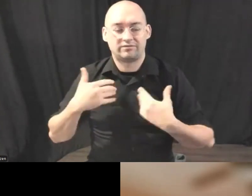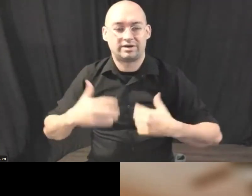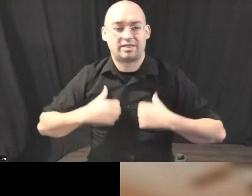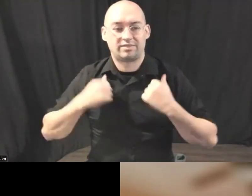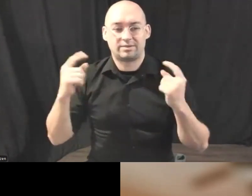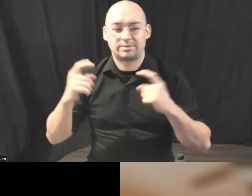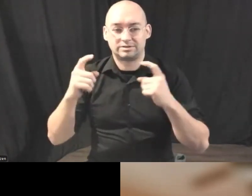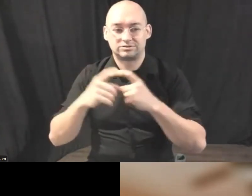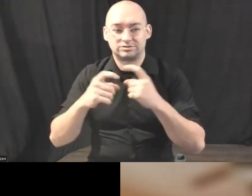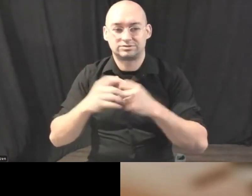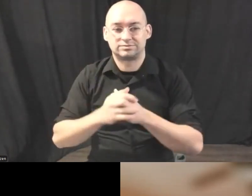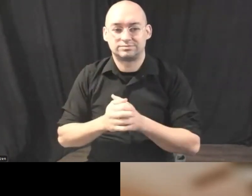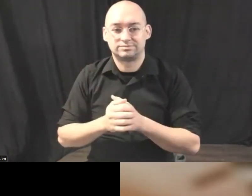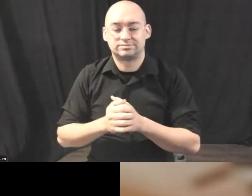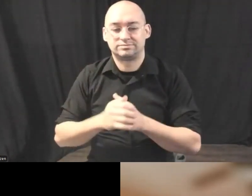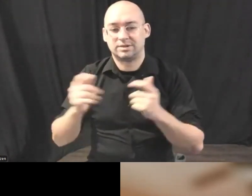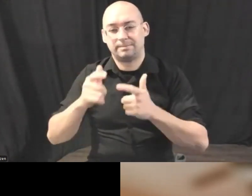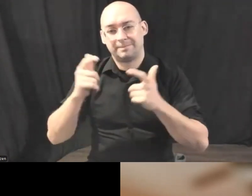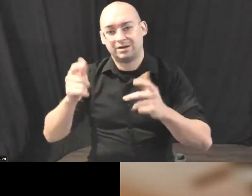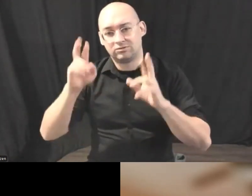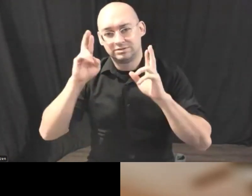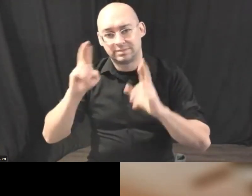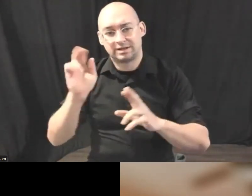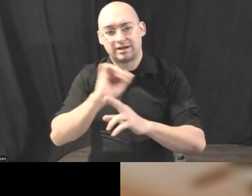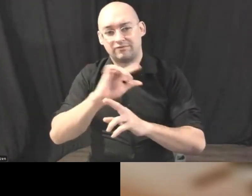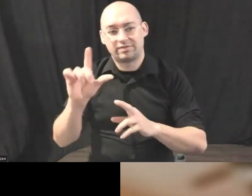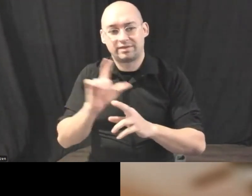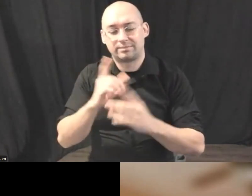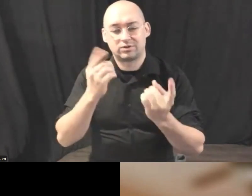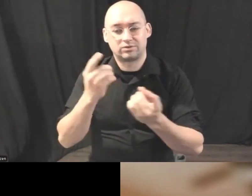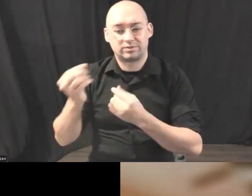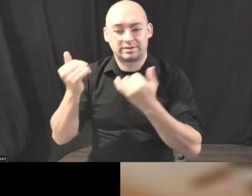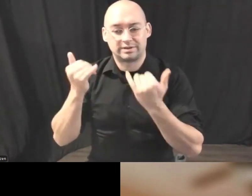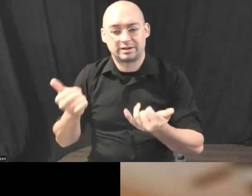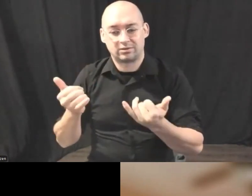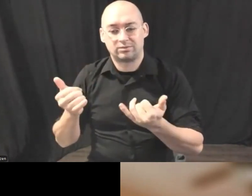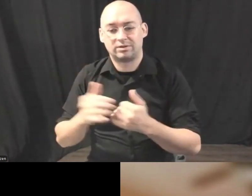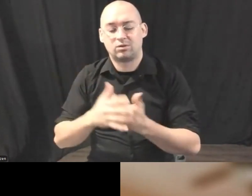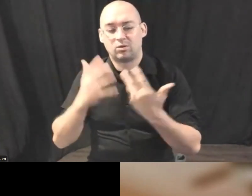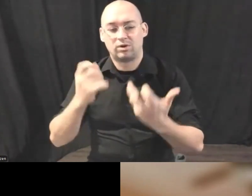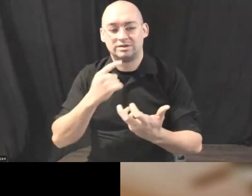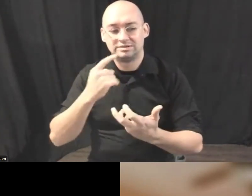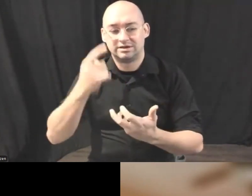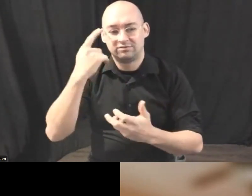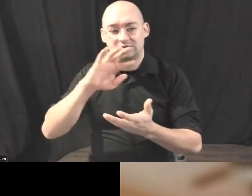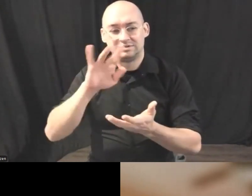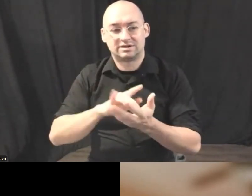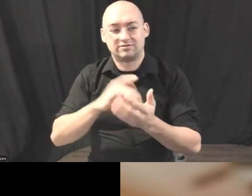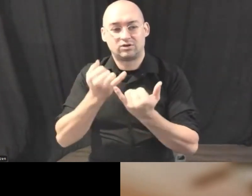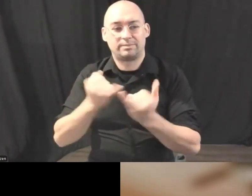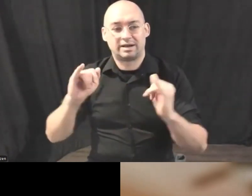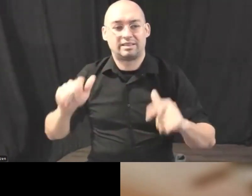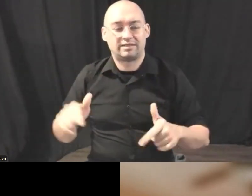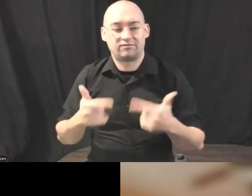again, the magnitude, we respect everything that's being done here. We just want to say, as a Center for Independent Living, we are raising our